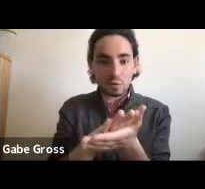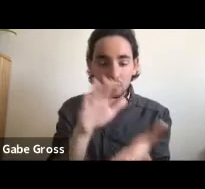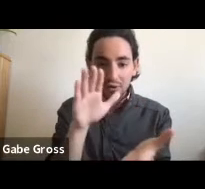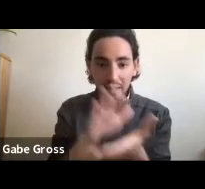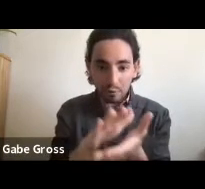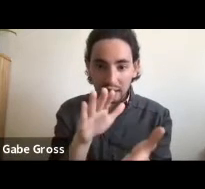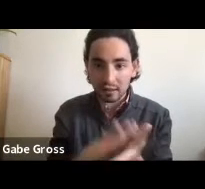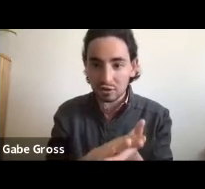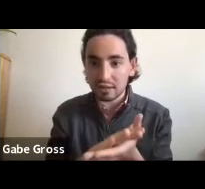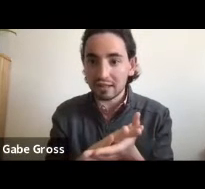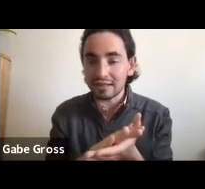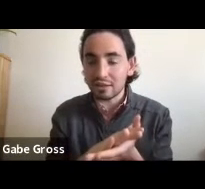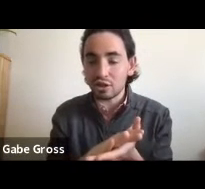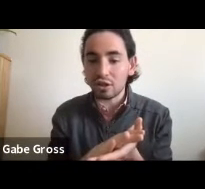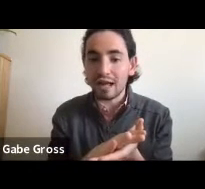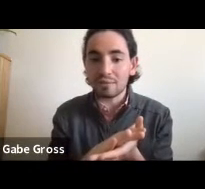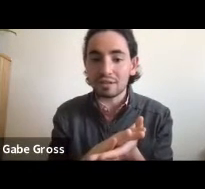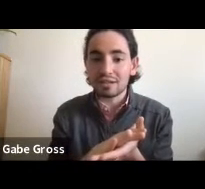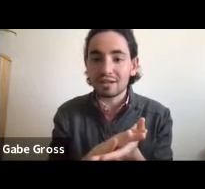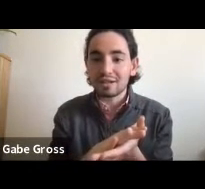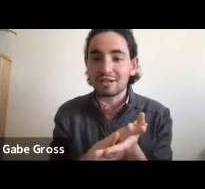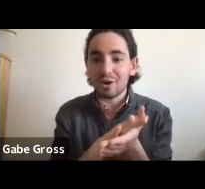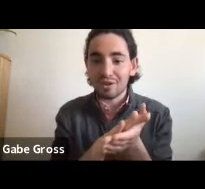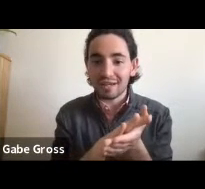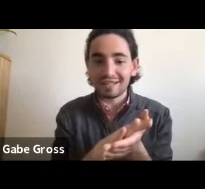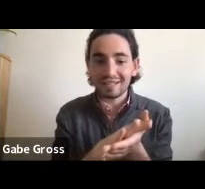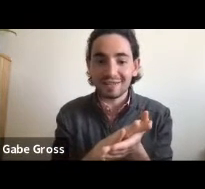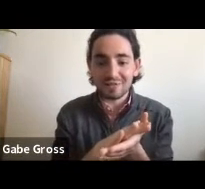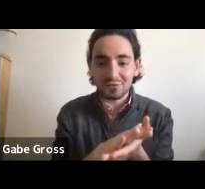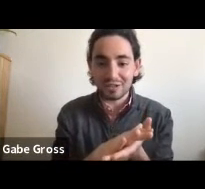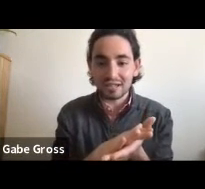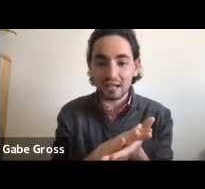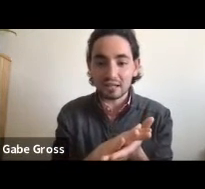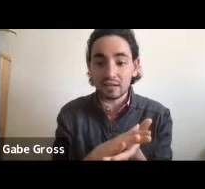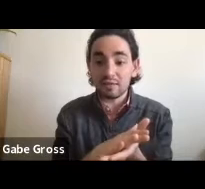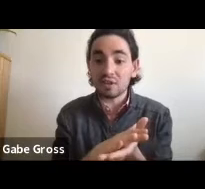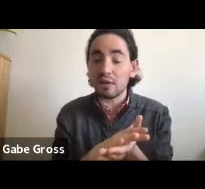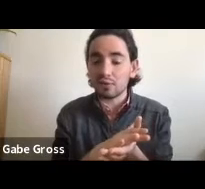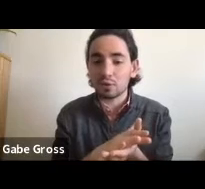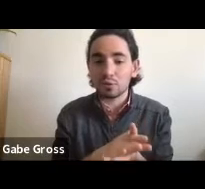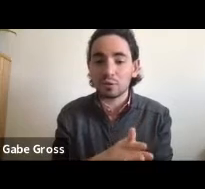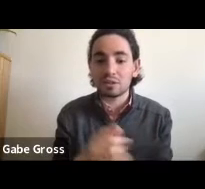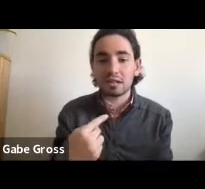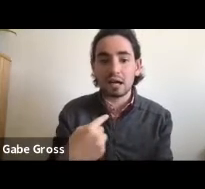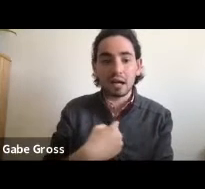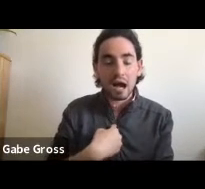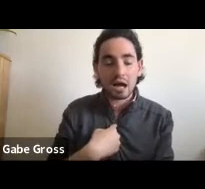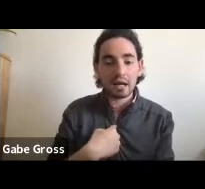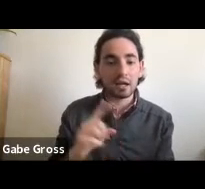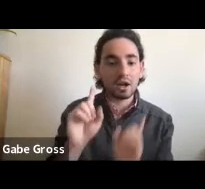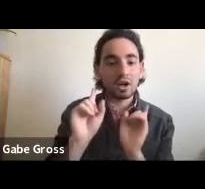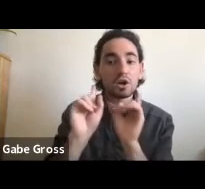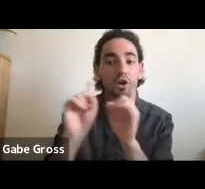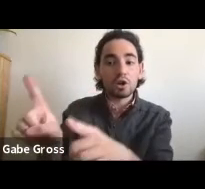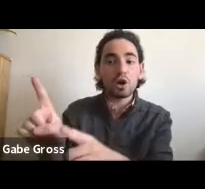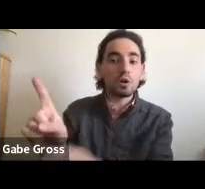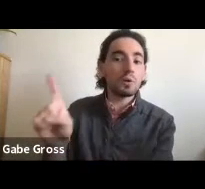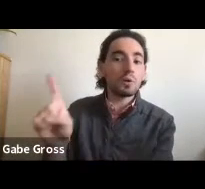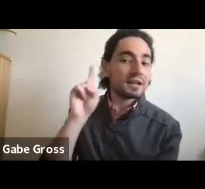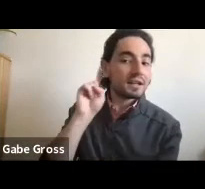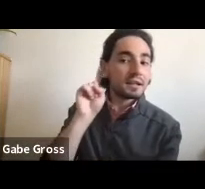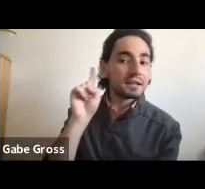school. In school, you clap your hands just like a teacher claps to call the kids in from recess. And for deaf school, you would sign,